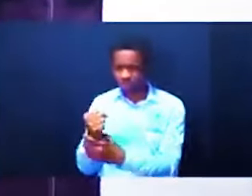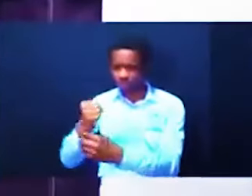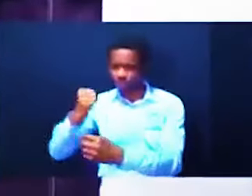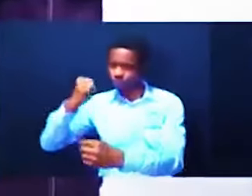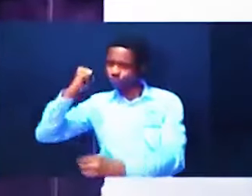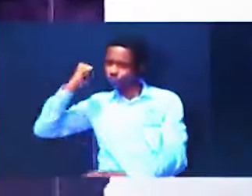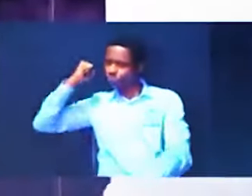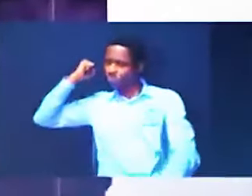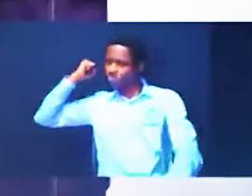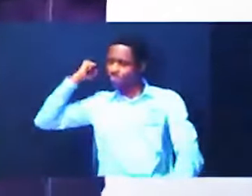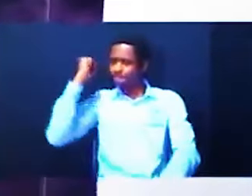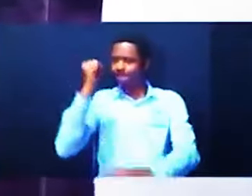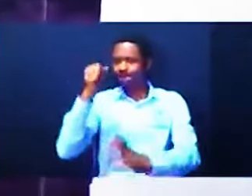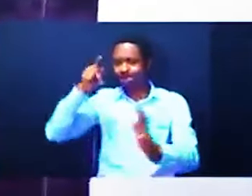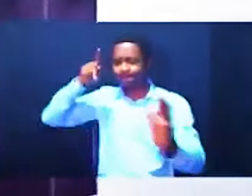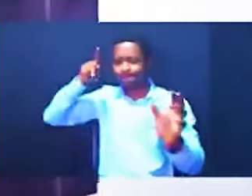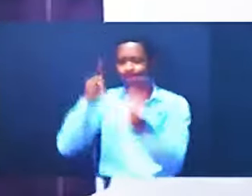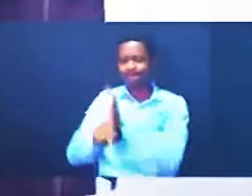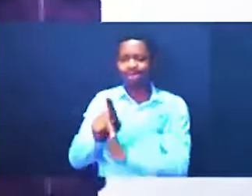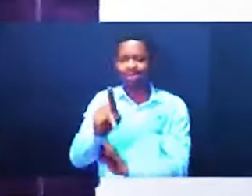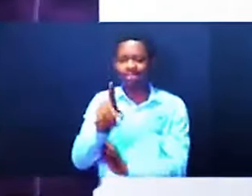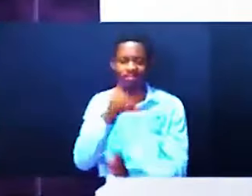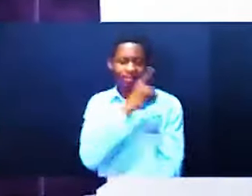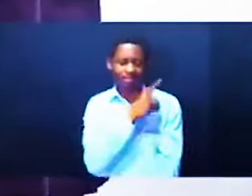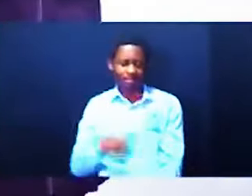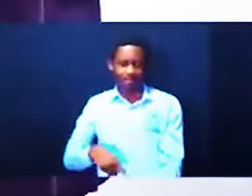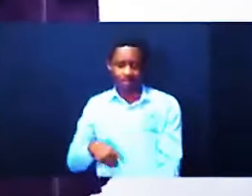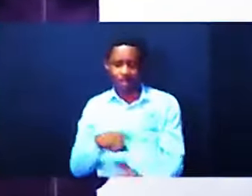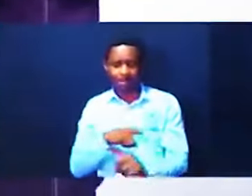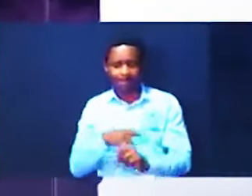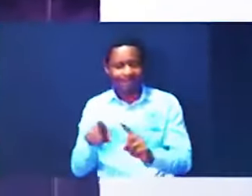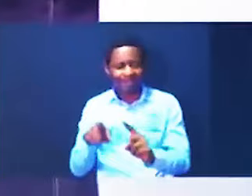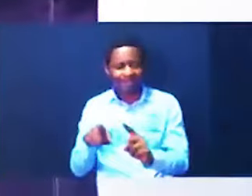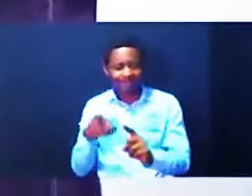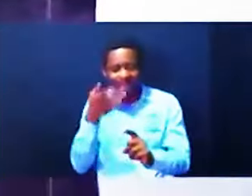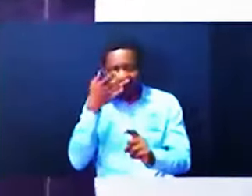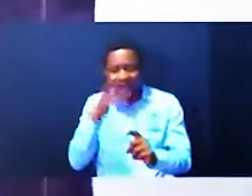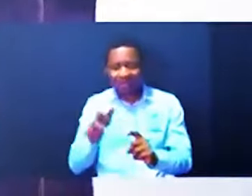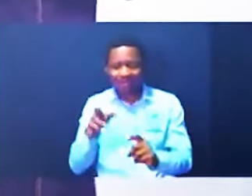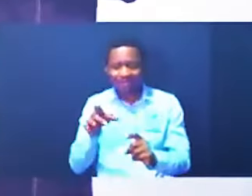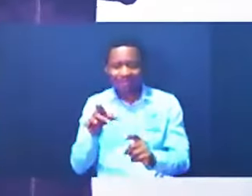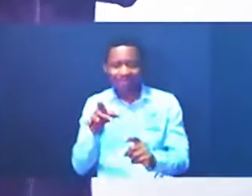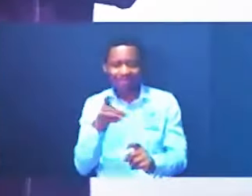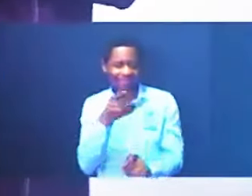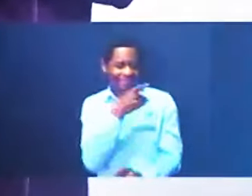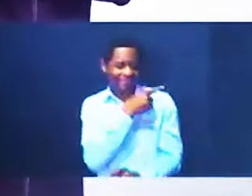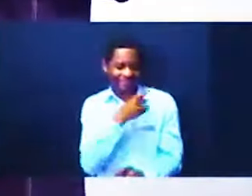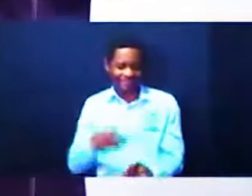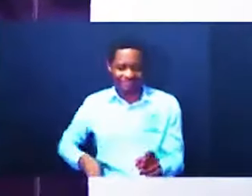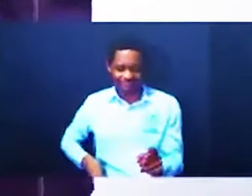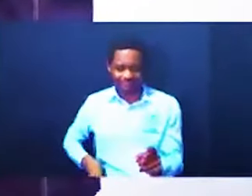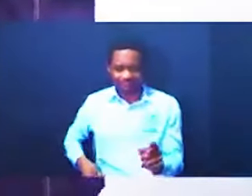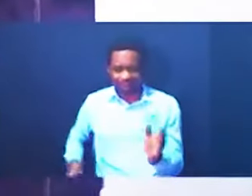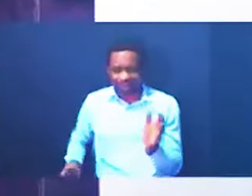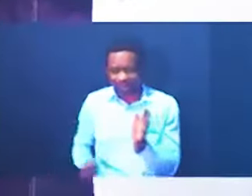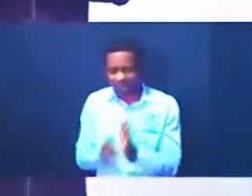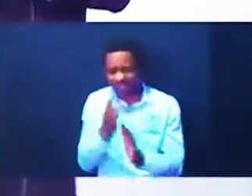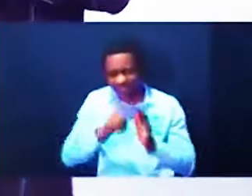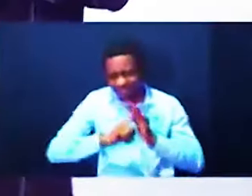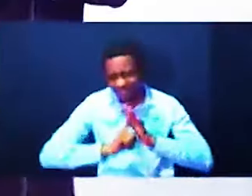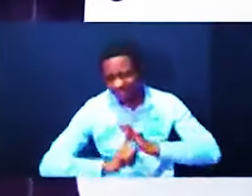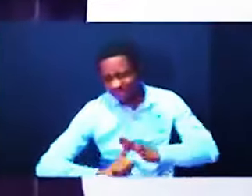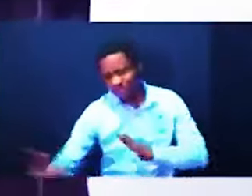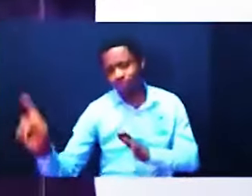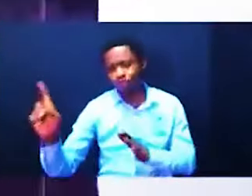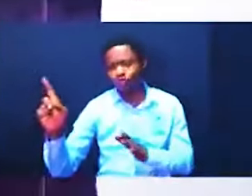the wall. But now, David eluded him twice. Now, or come if you know David, the insa